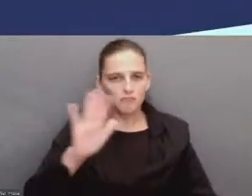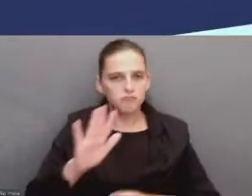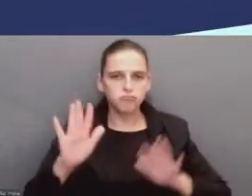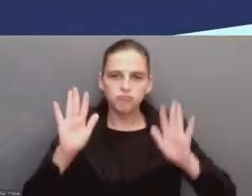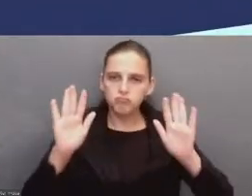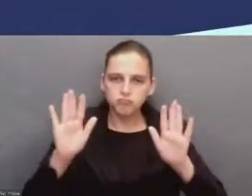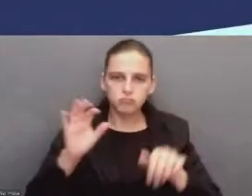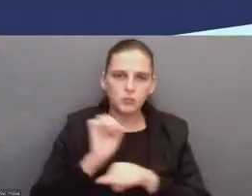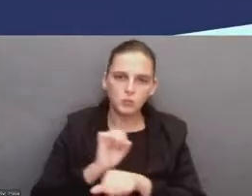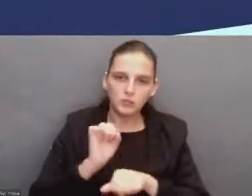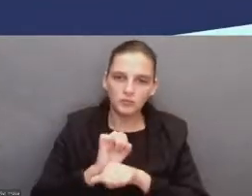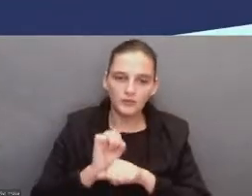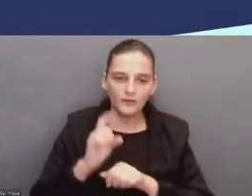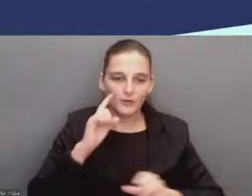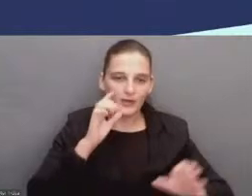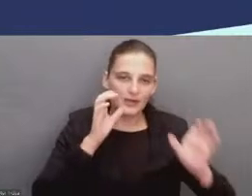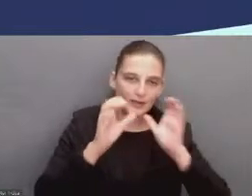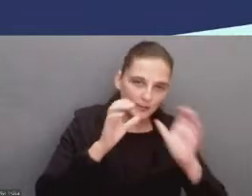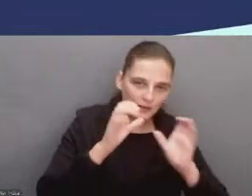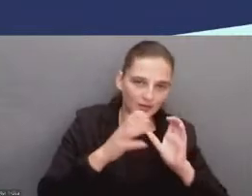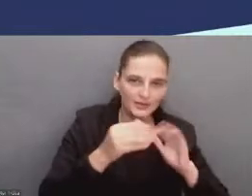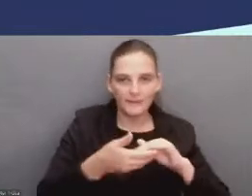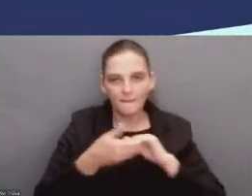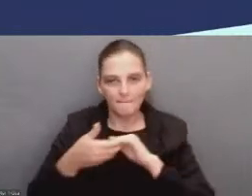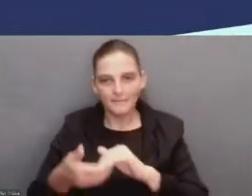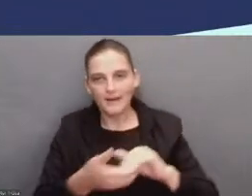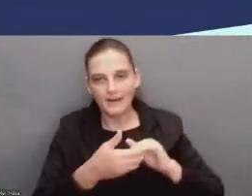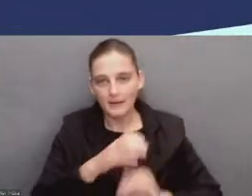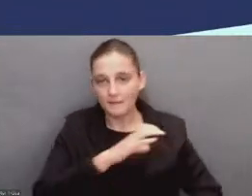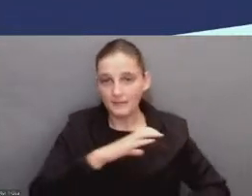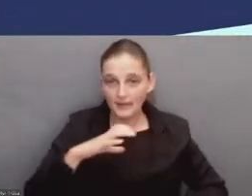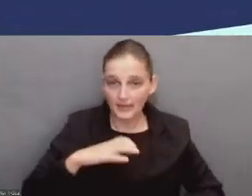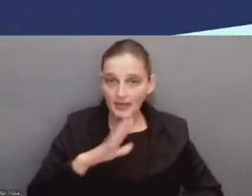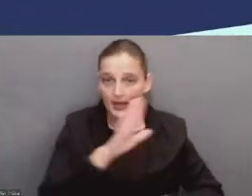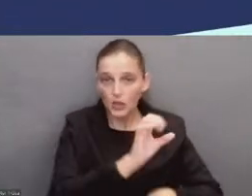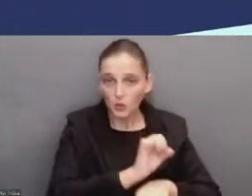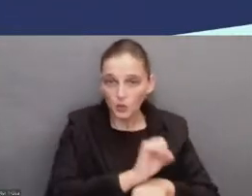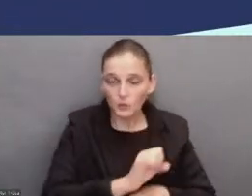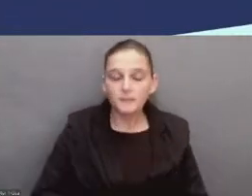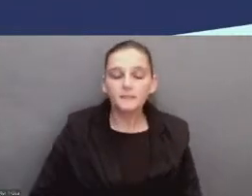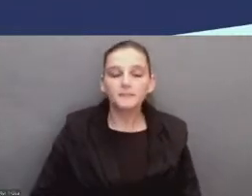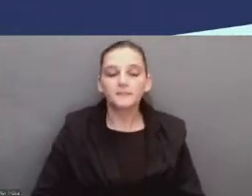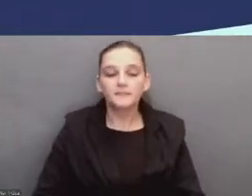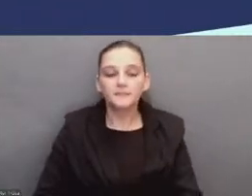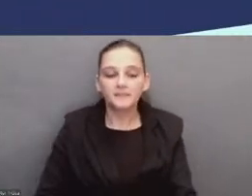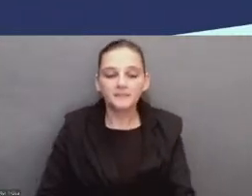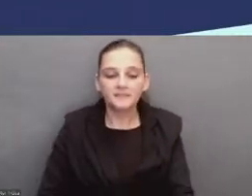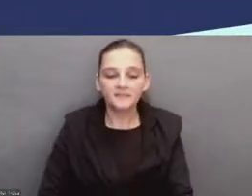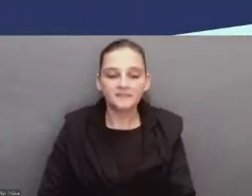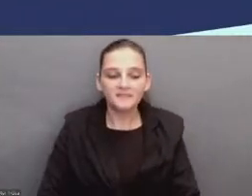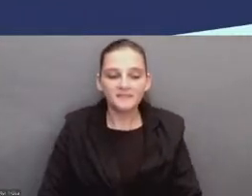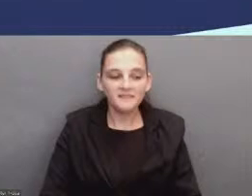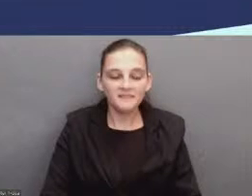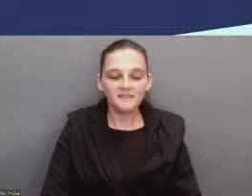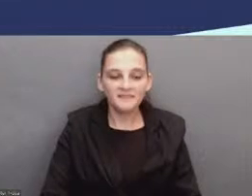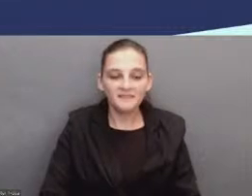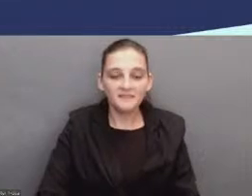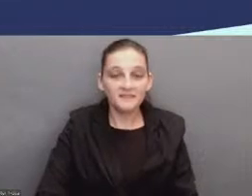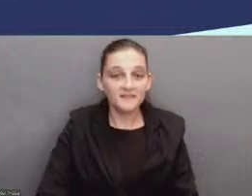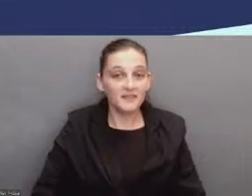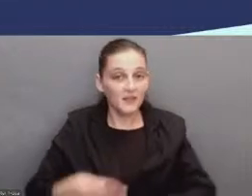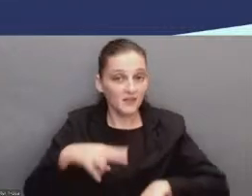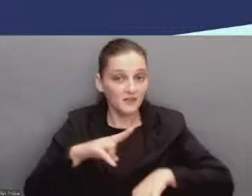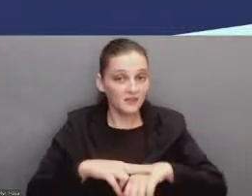our Communication and Collaboration Subcommittee did. And of course, we are getting to our